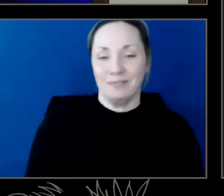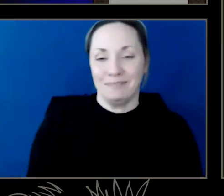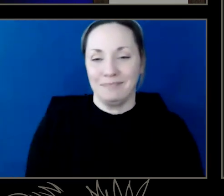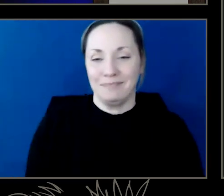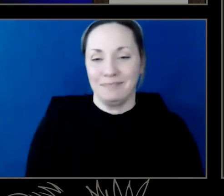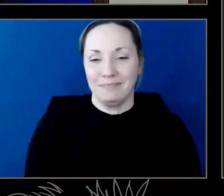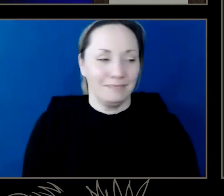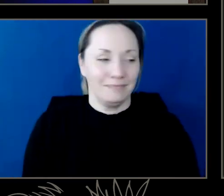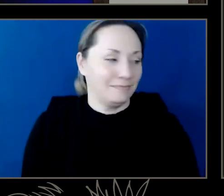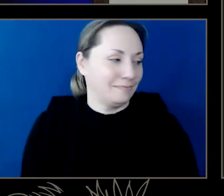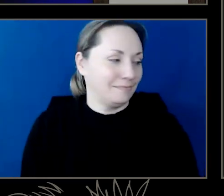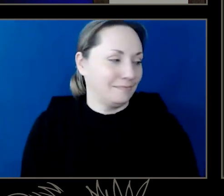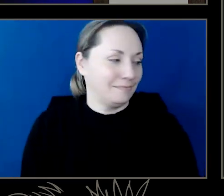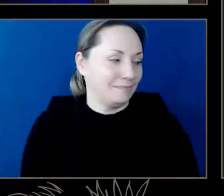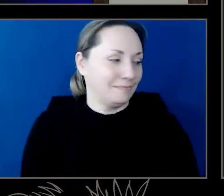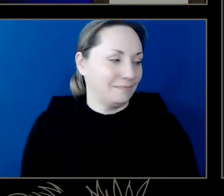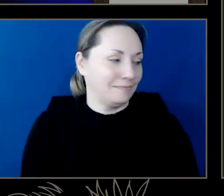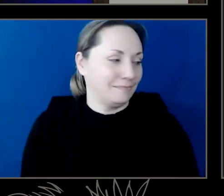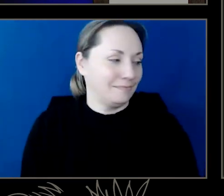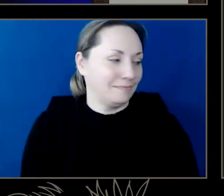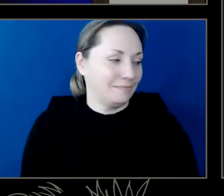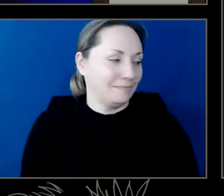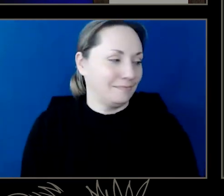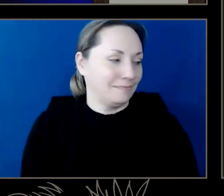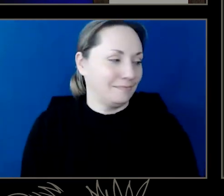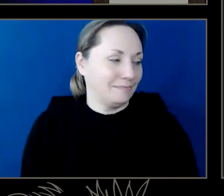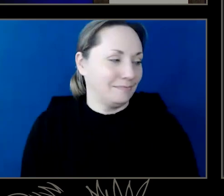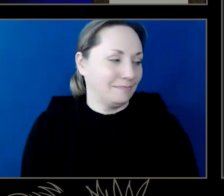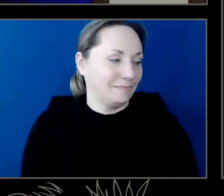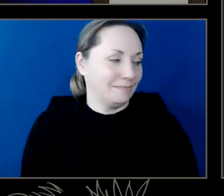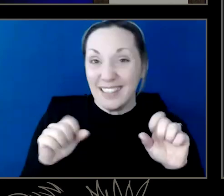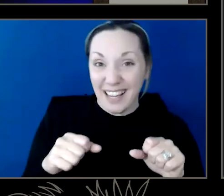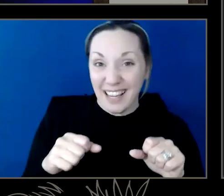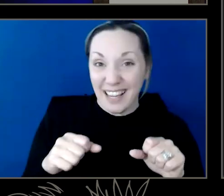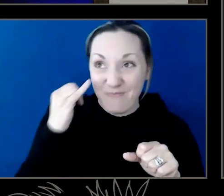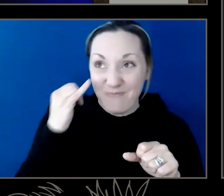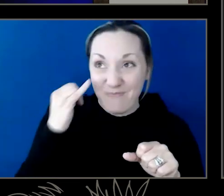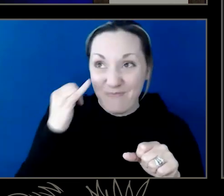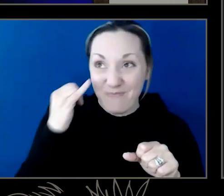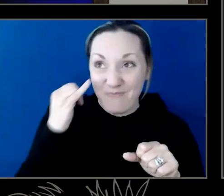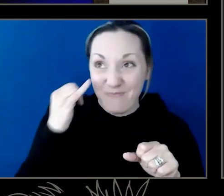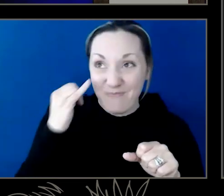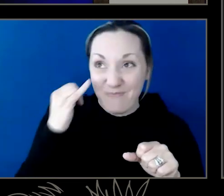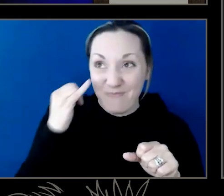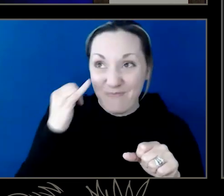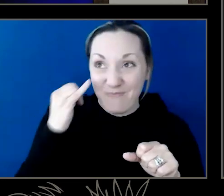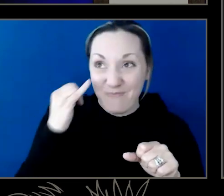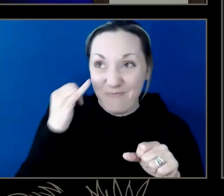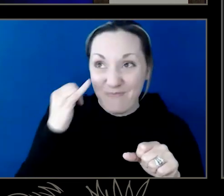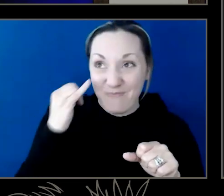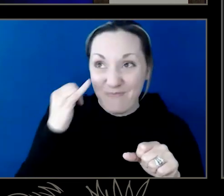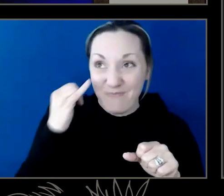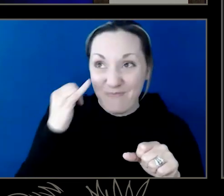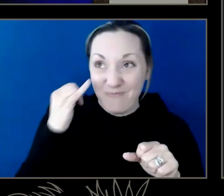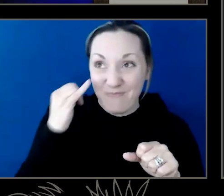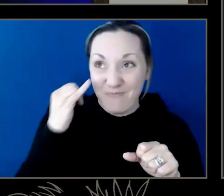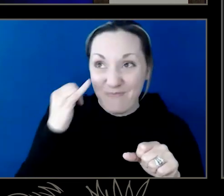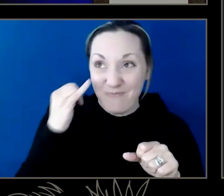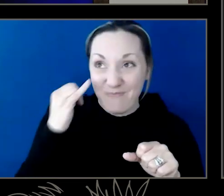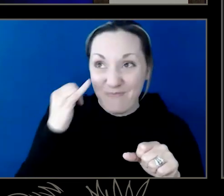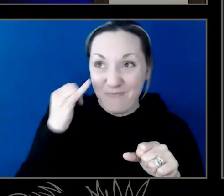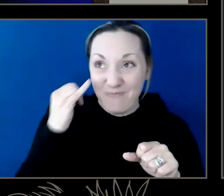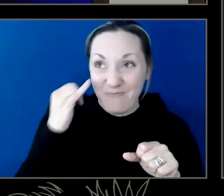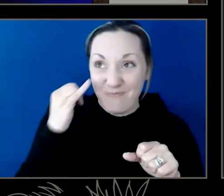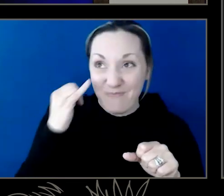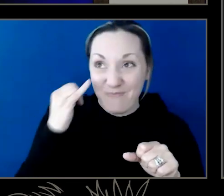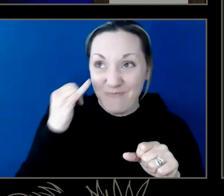Woo! So, can you believe it's not JavaScript? No, like the talk, right? So let's take a look at what we're